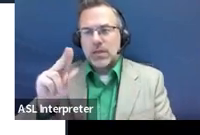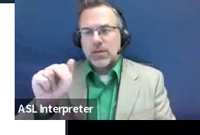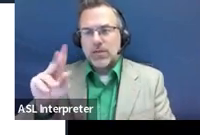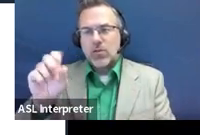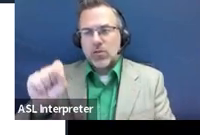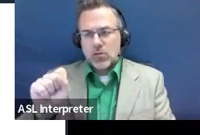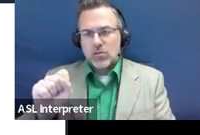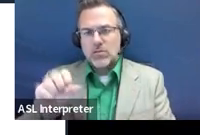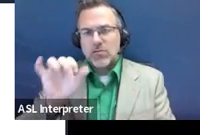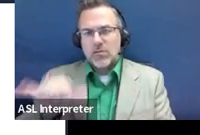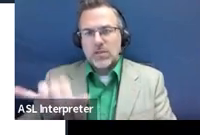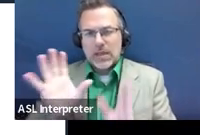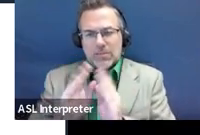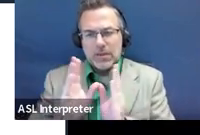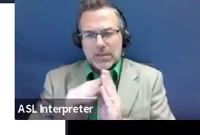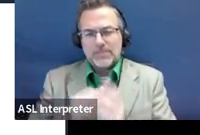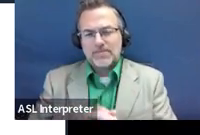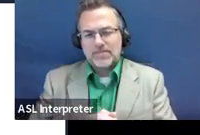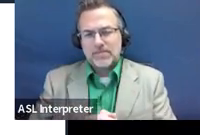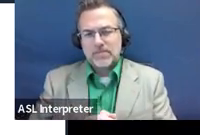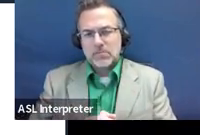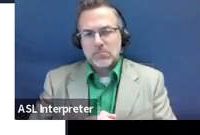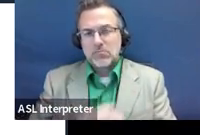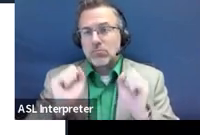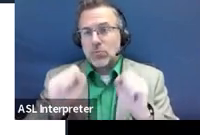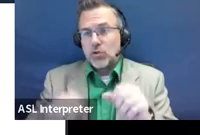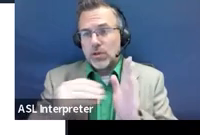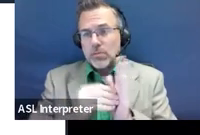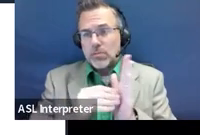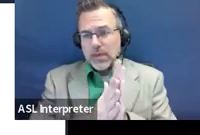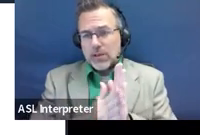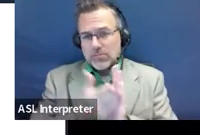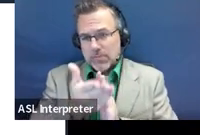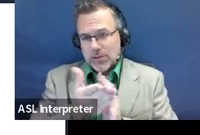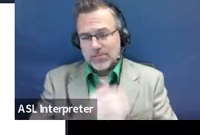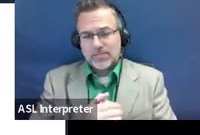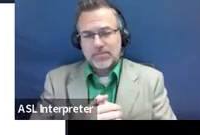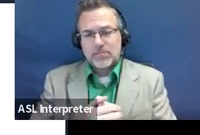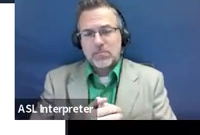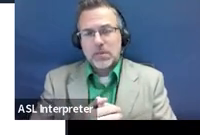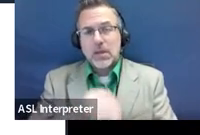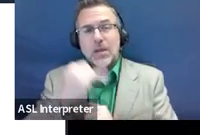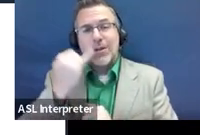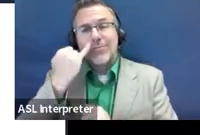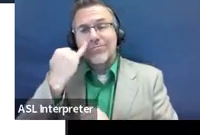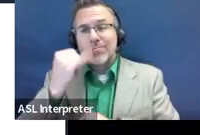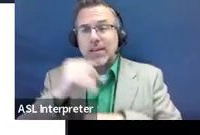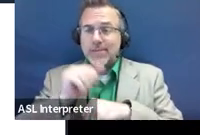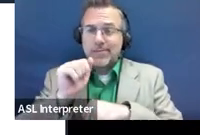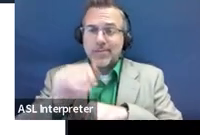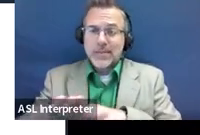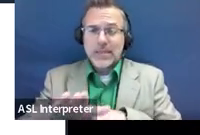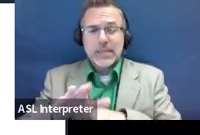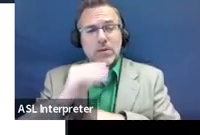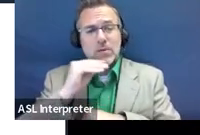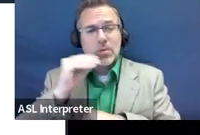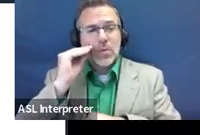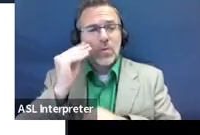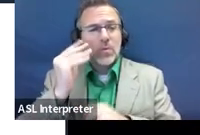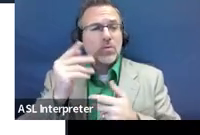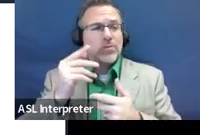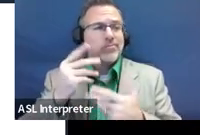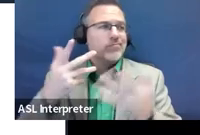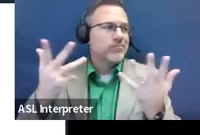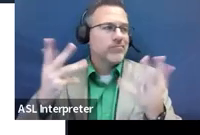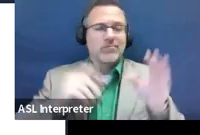initial referral meeting. So this could be listed here. If you're sending home any evaluation reports with that